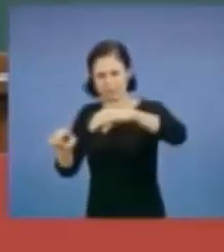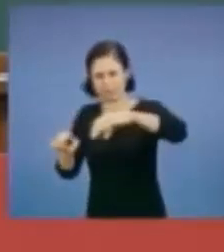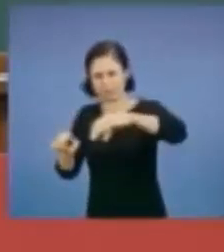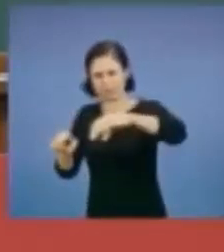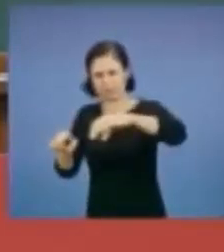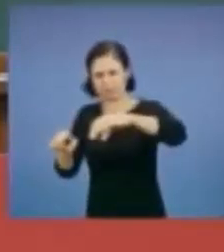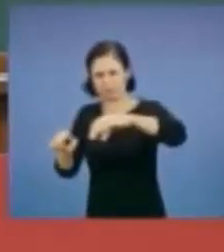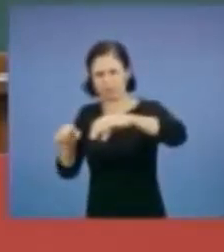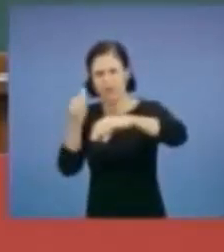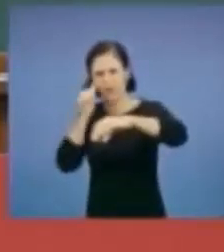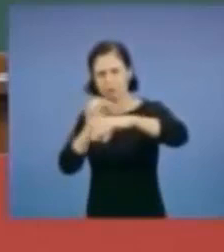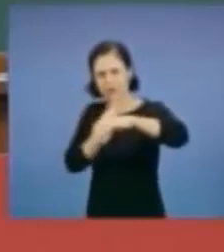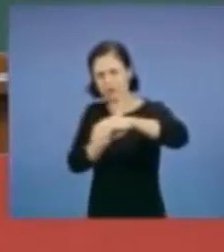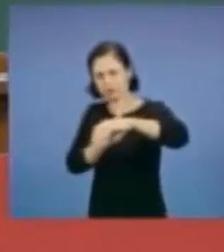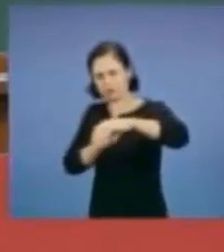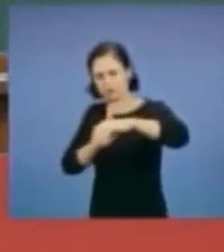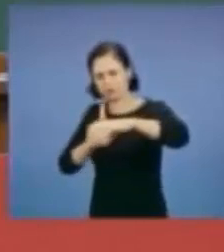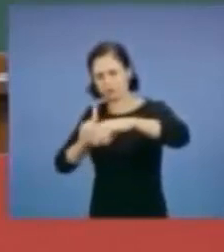in the tomb.